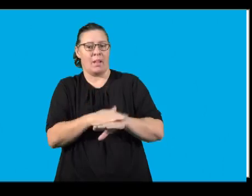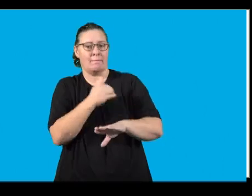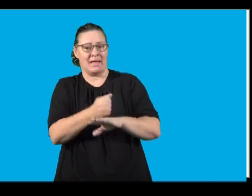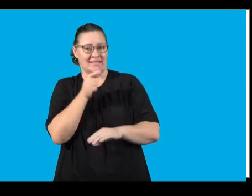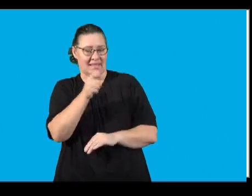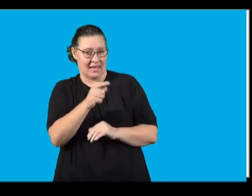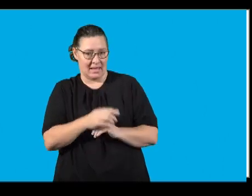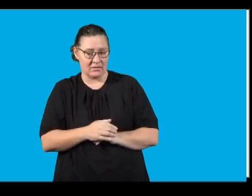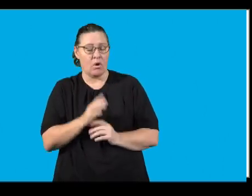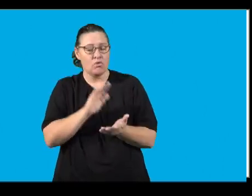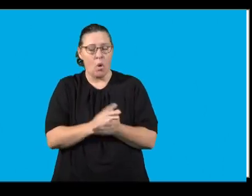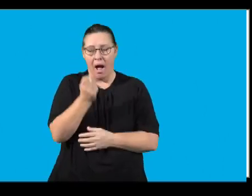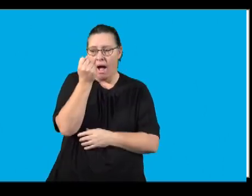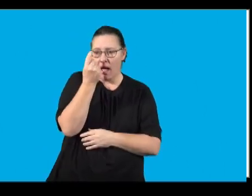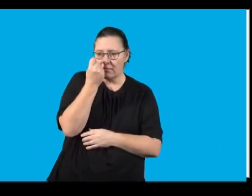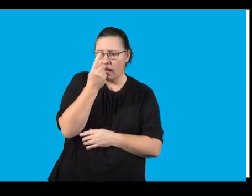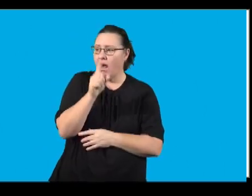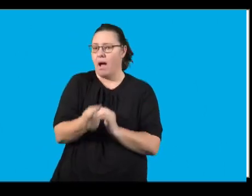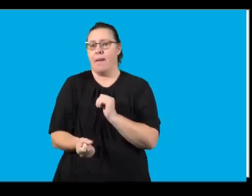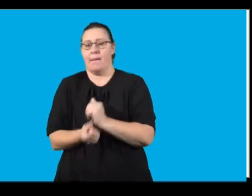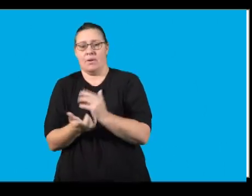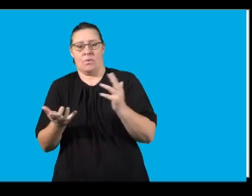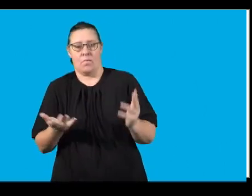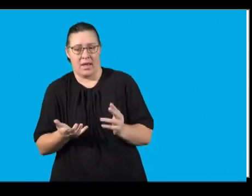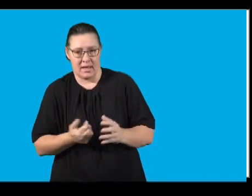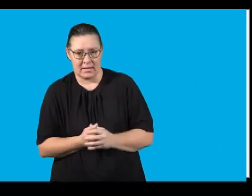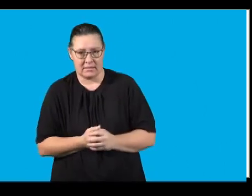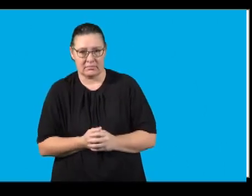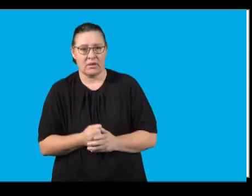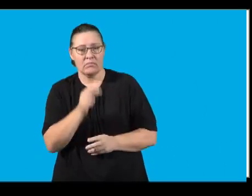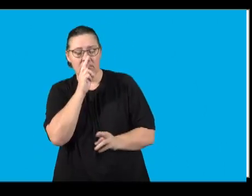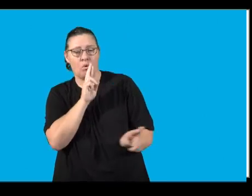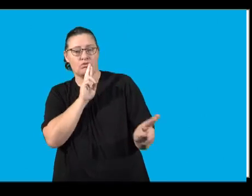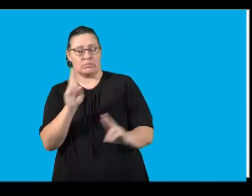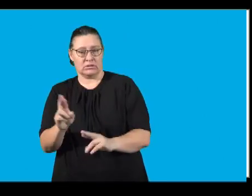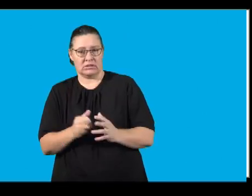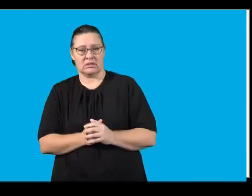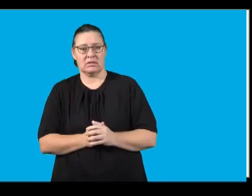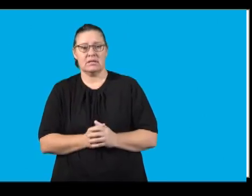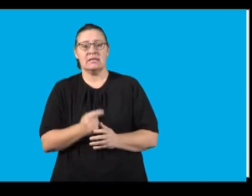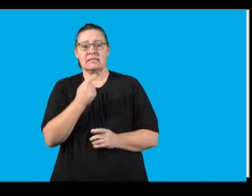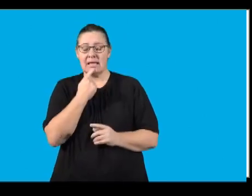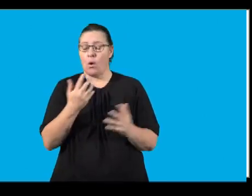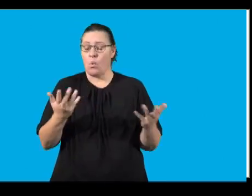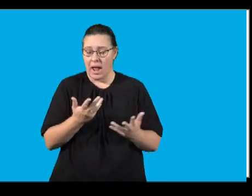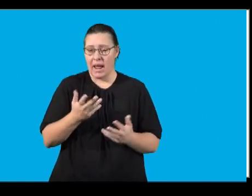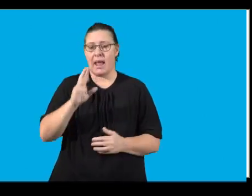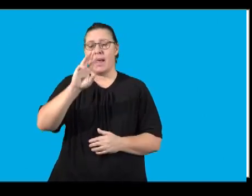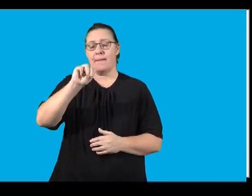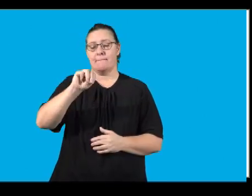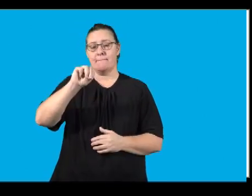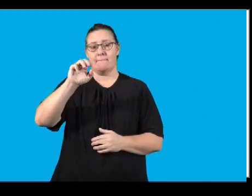that, so that you get an understanding of where this is taking place. So let's look at our response. It says, it's at